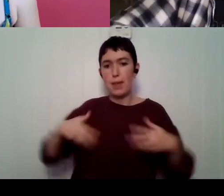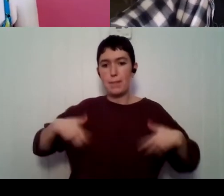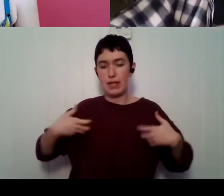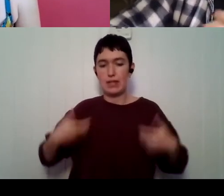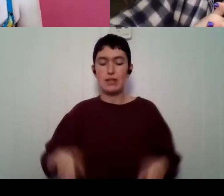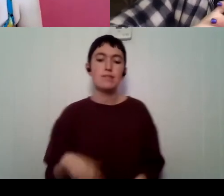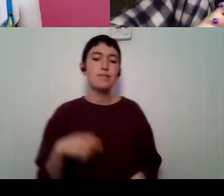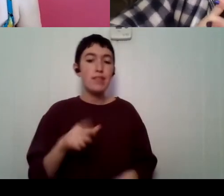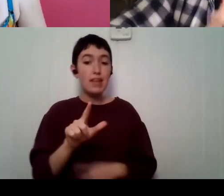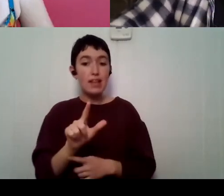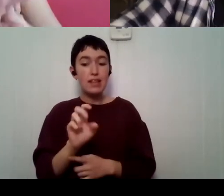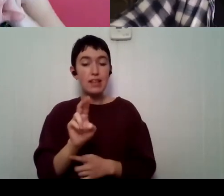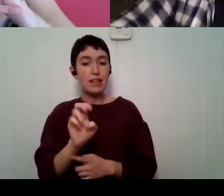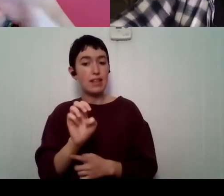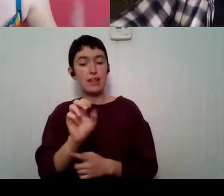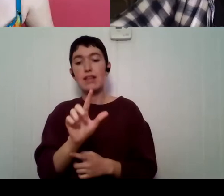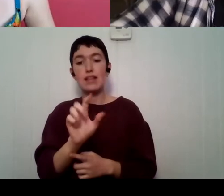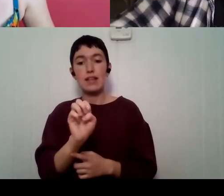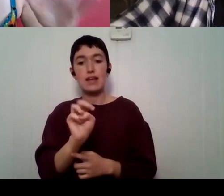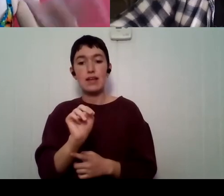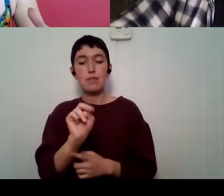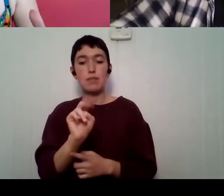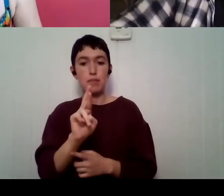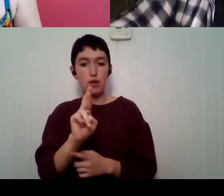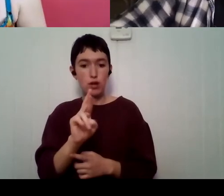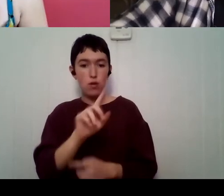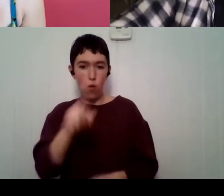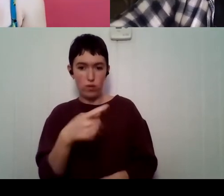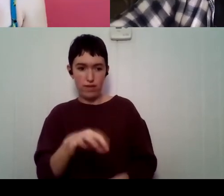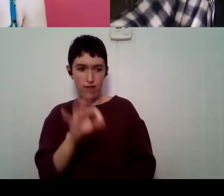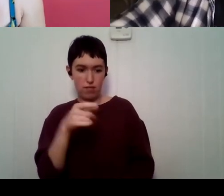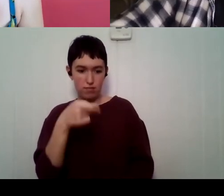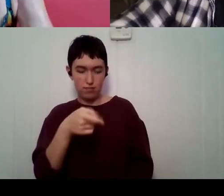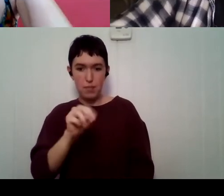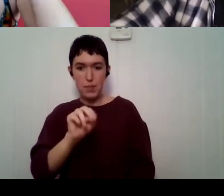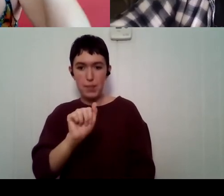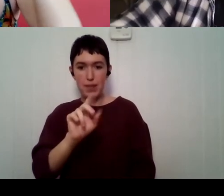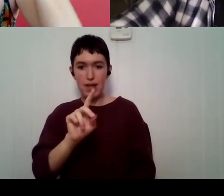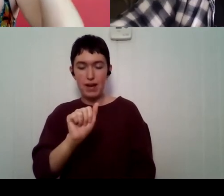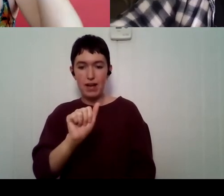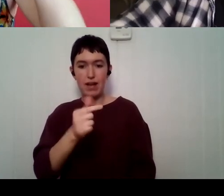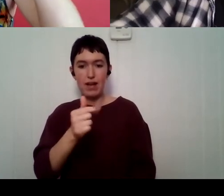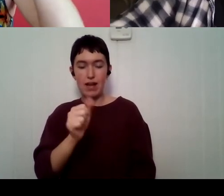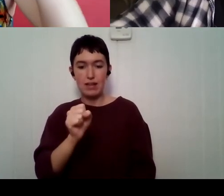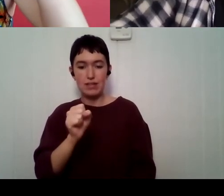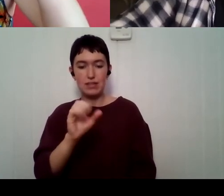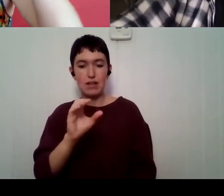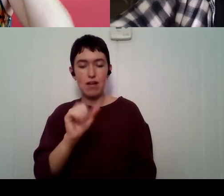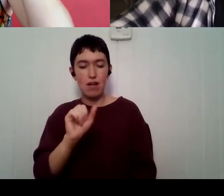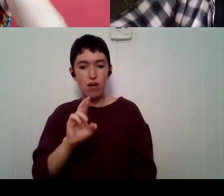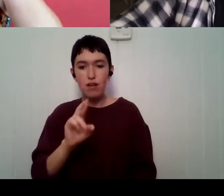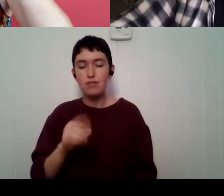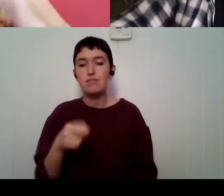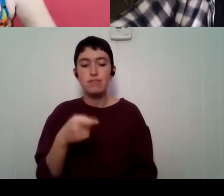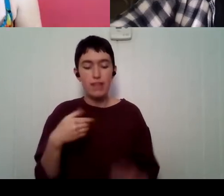strepsirrhines. Lemurs are only found on Madagascar. So there's this thing called the post-orbital bar, basically